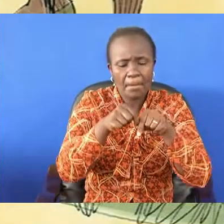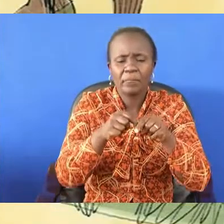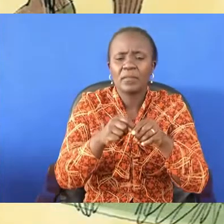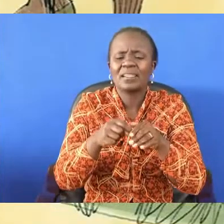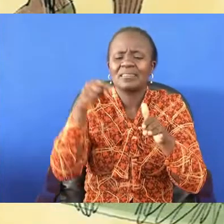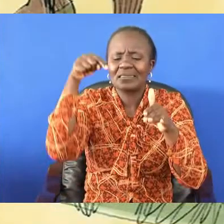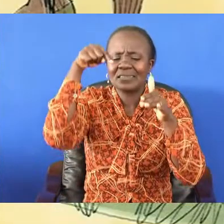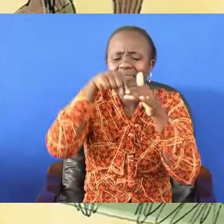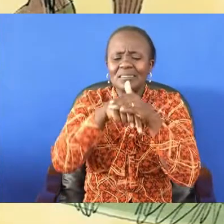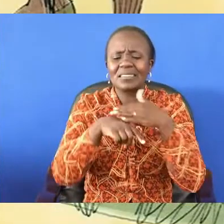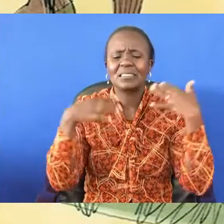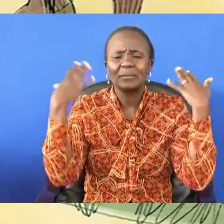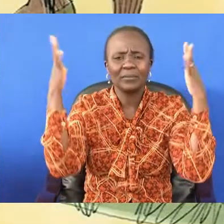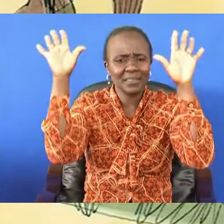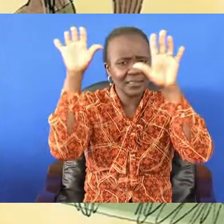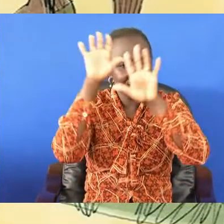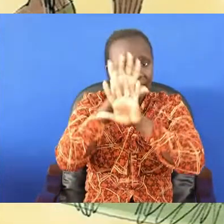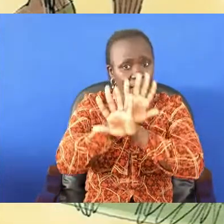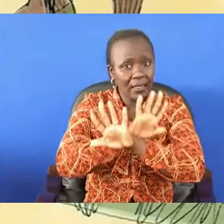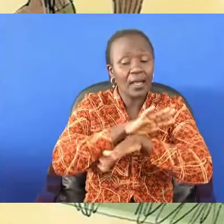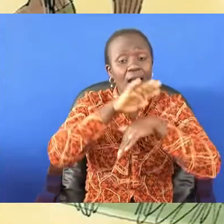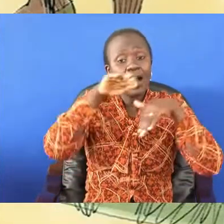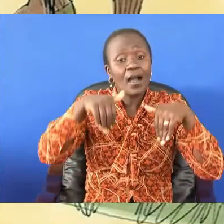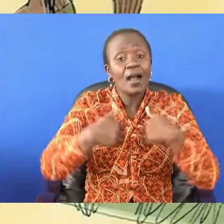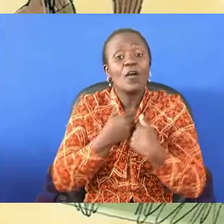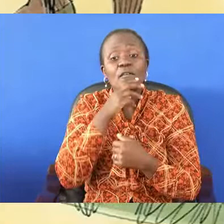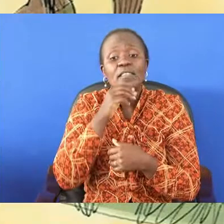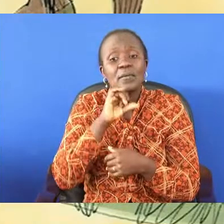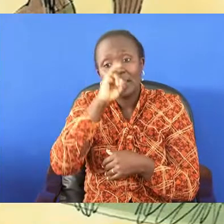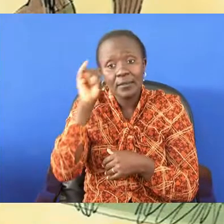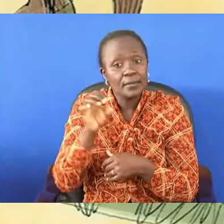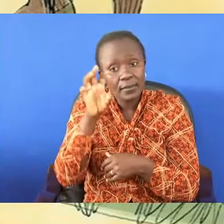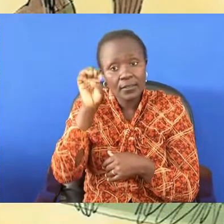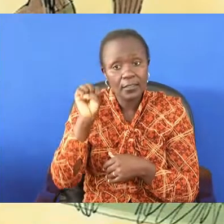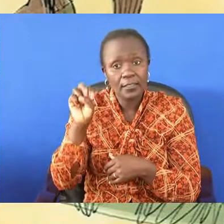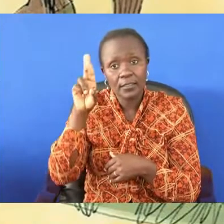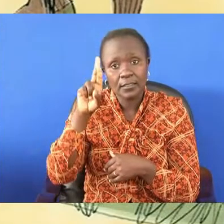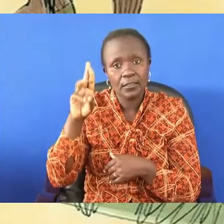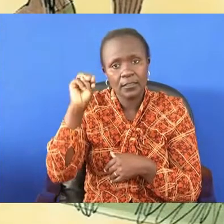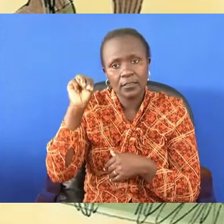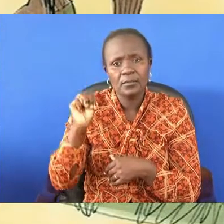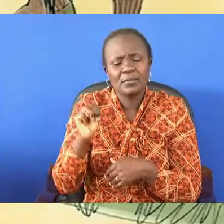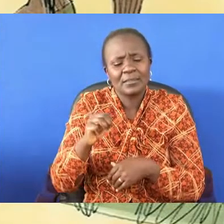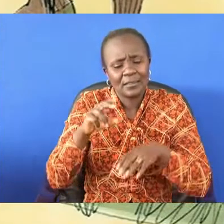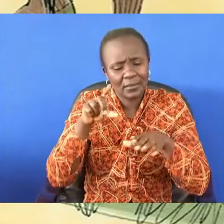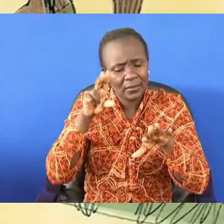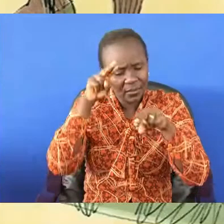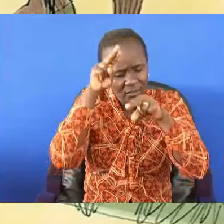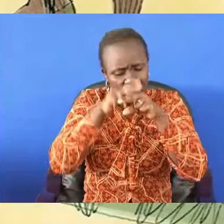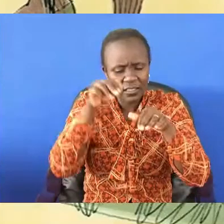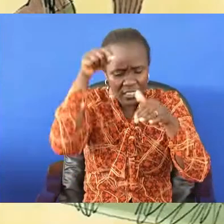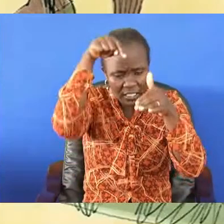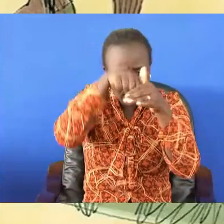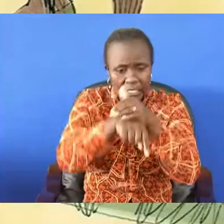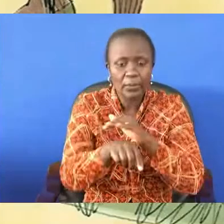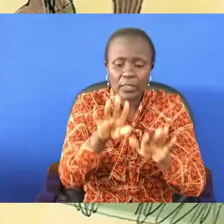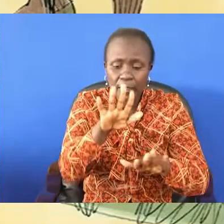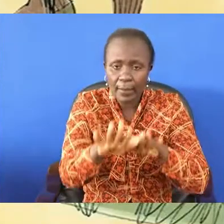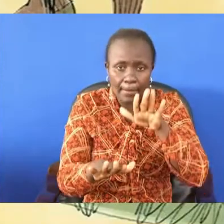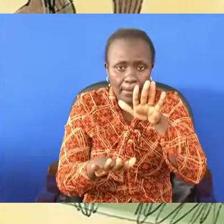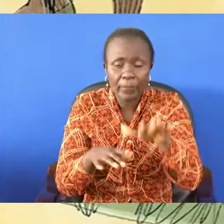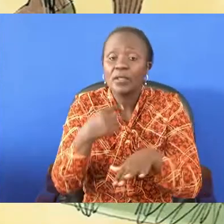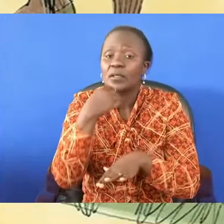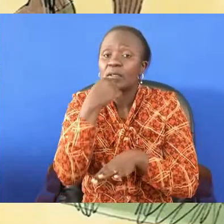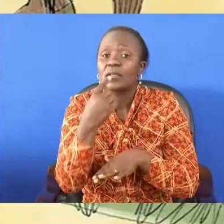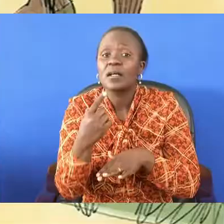very dark. So you can imagine how Jeremiah was feeling. Jeremiah sank into the mud.